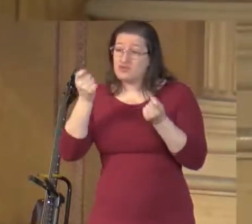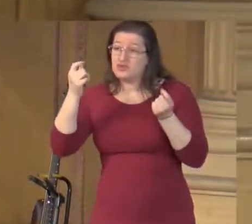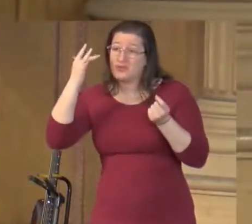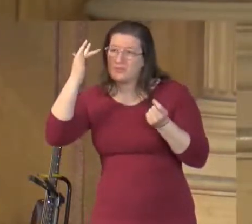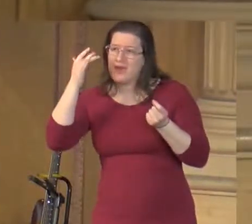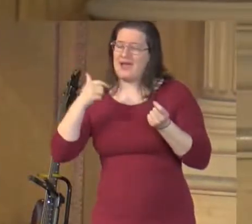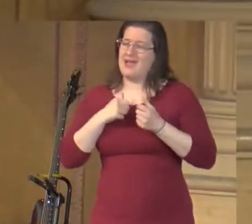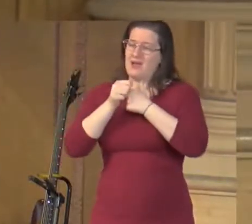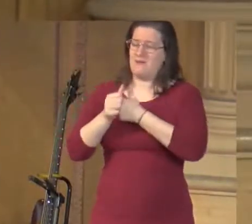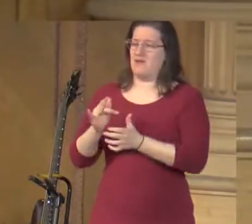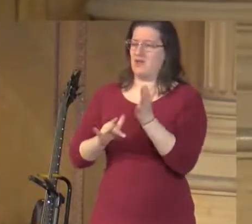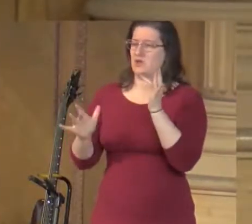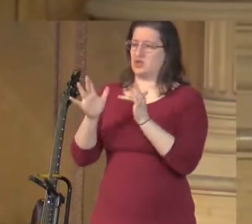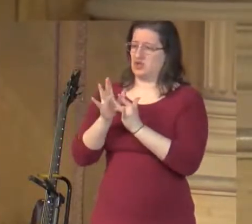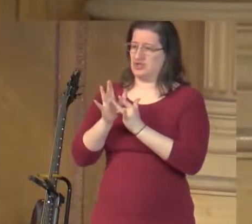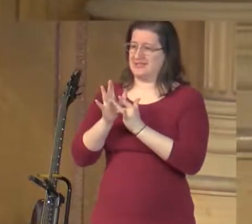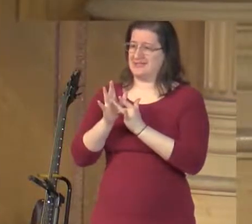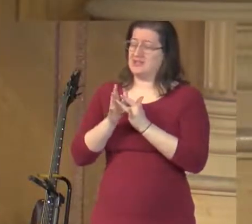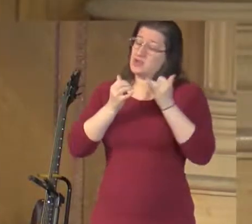eventually end in glory.